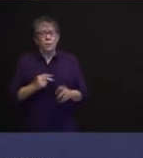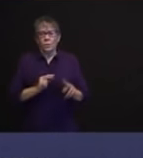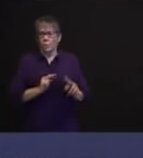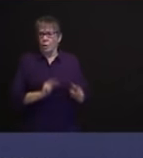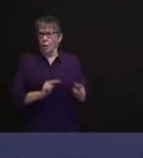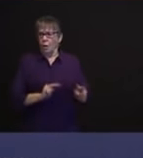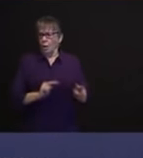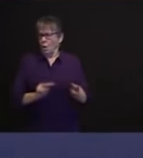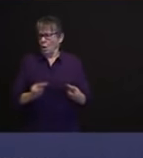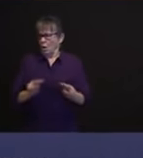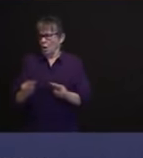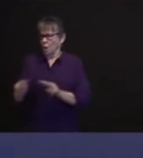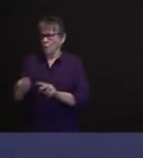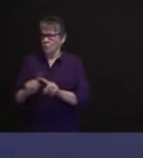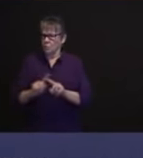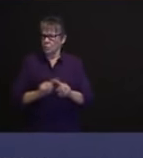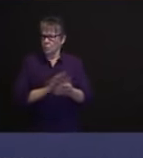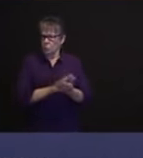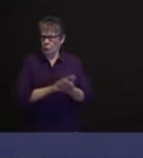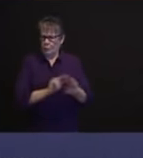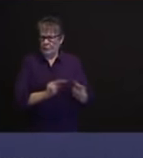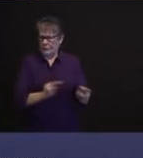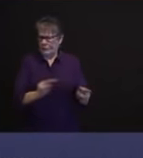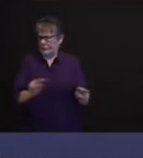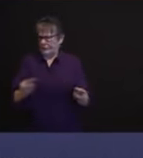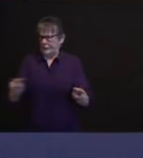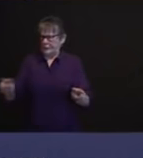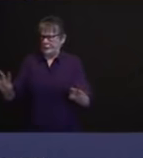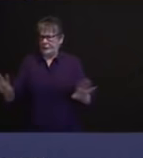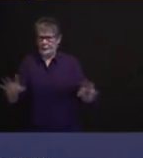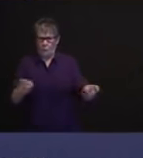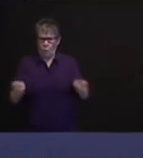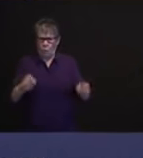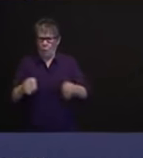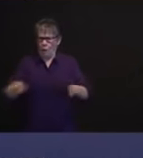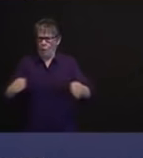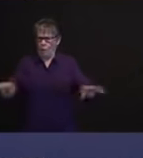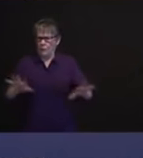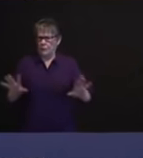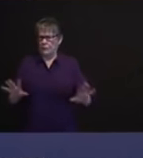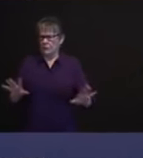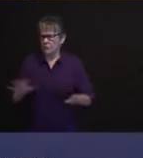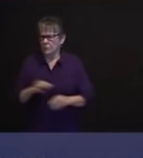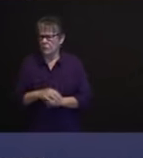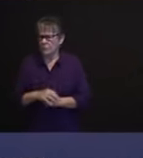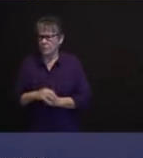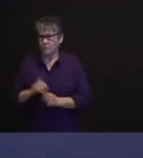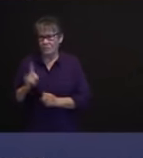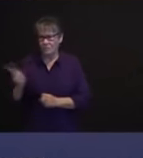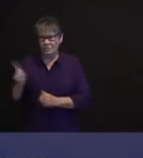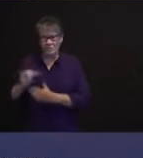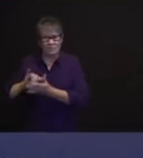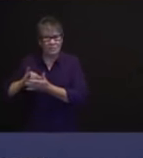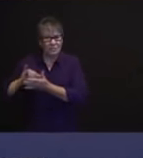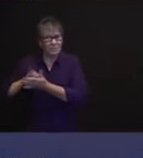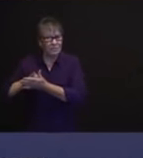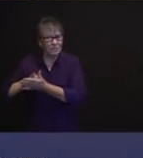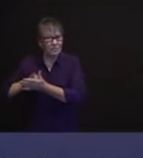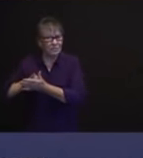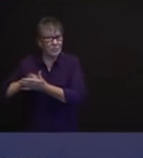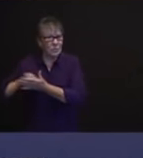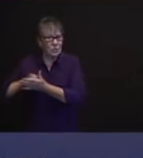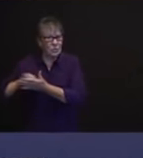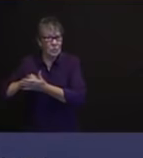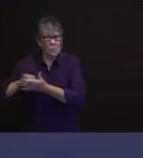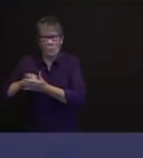like New York City is going back, at least for the younger grades. But this is something you can imagine we watch like a hawk.